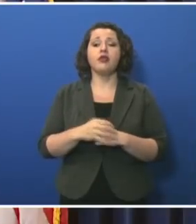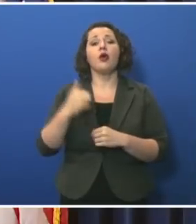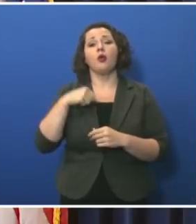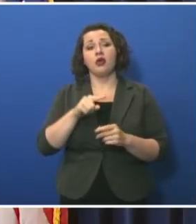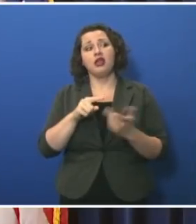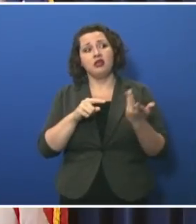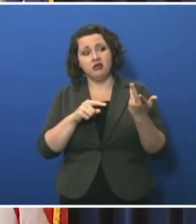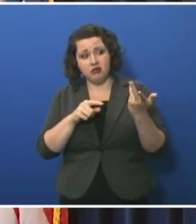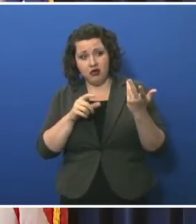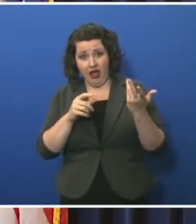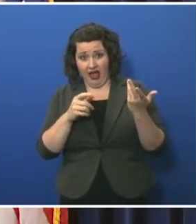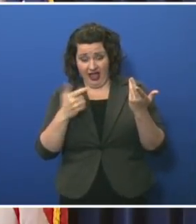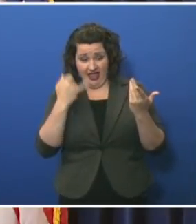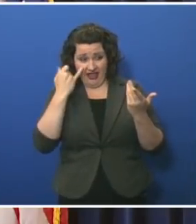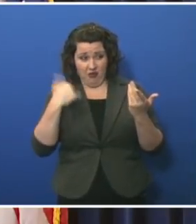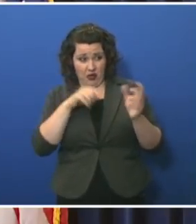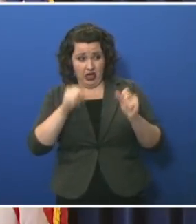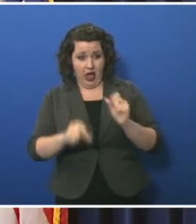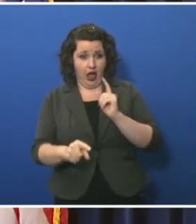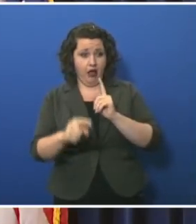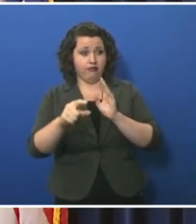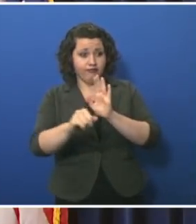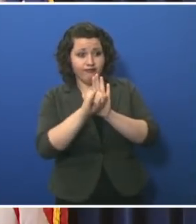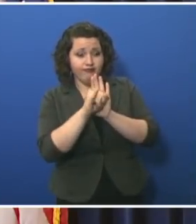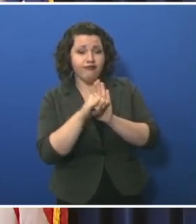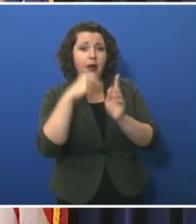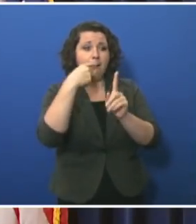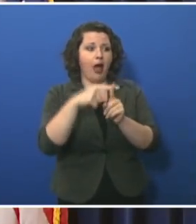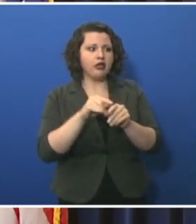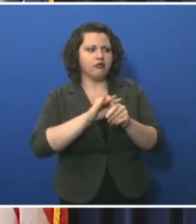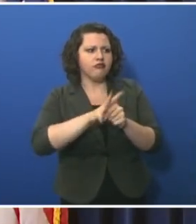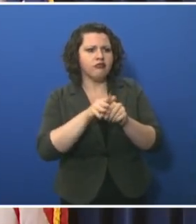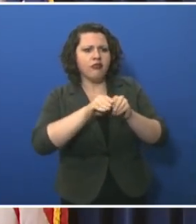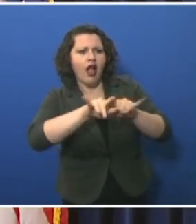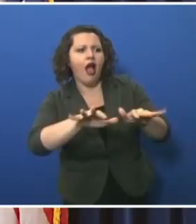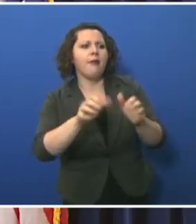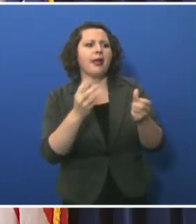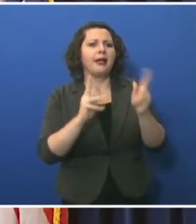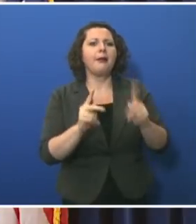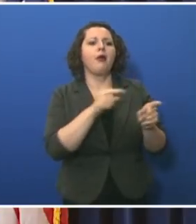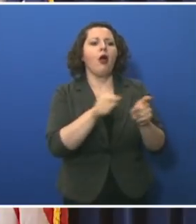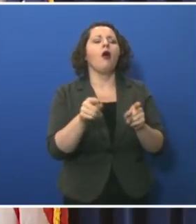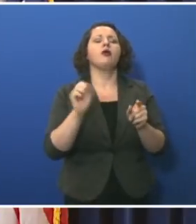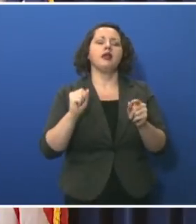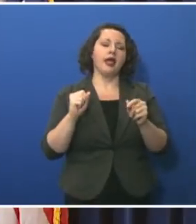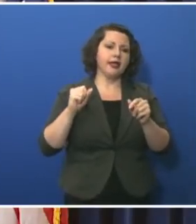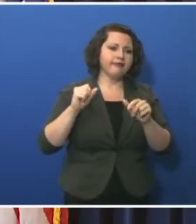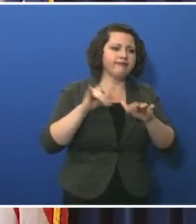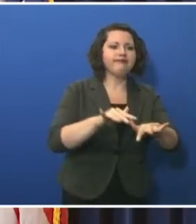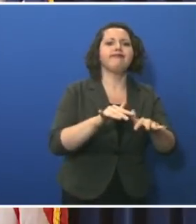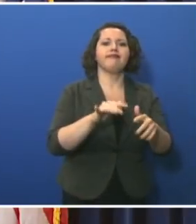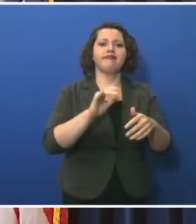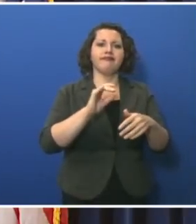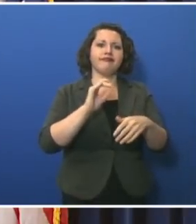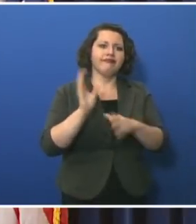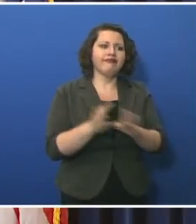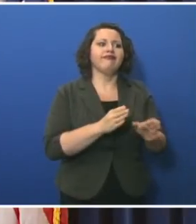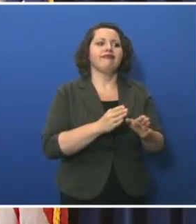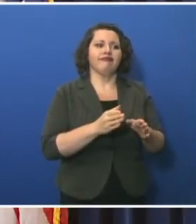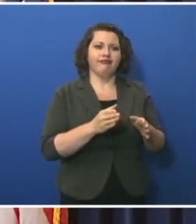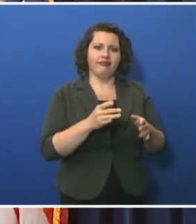activity enables us to potentially identify, again, emerging hotspots early and get ahead of outbreaks that could develop as a